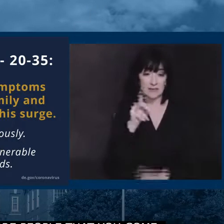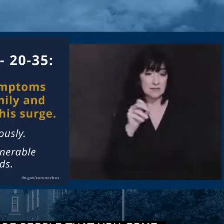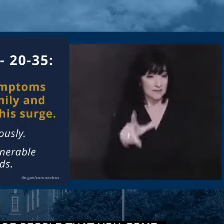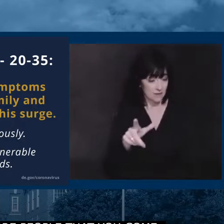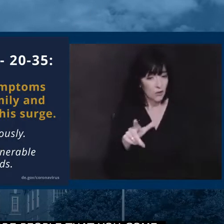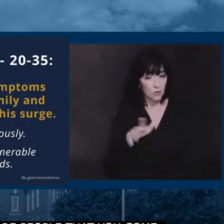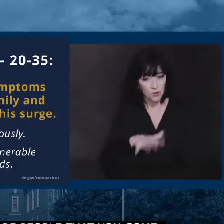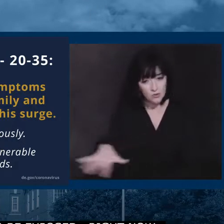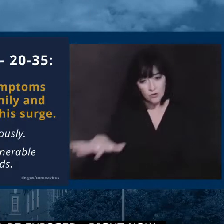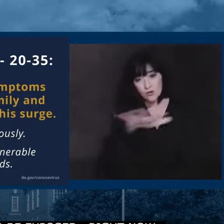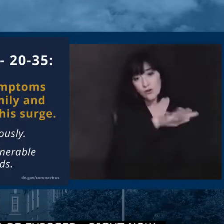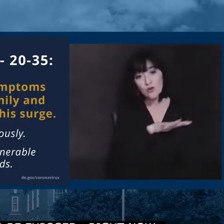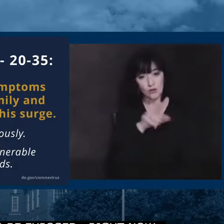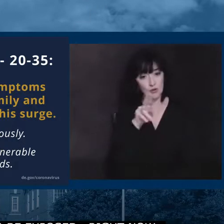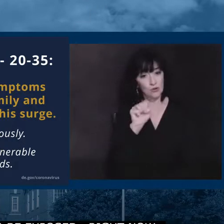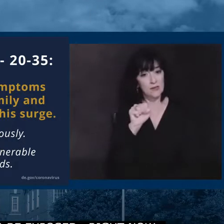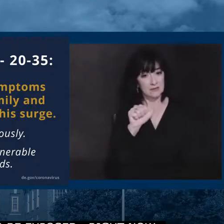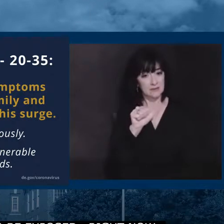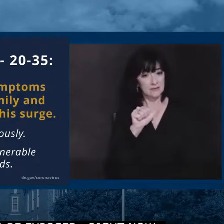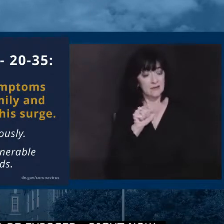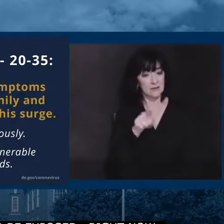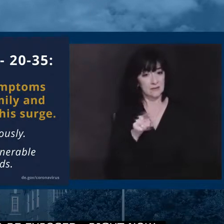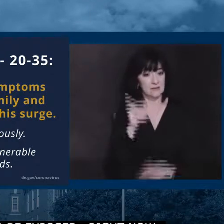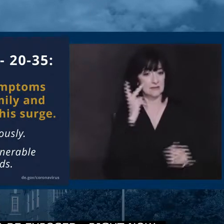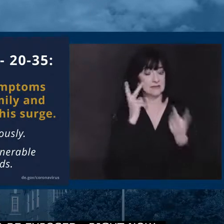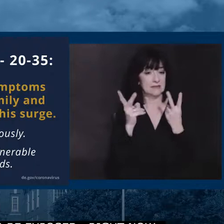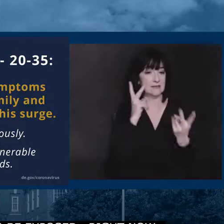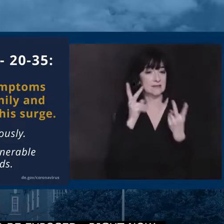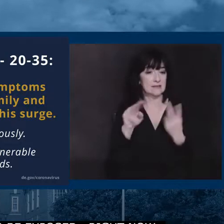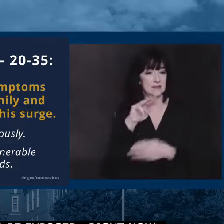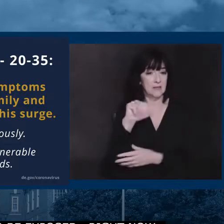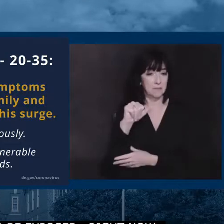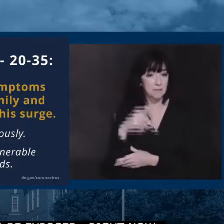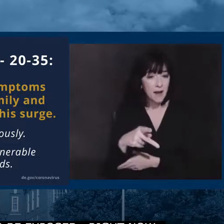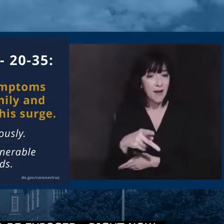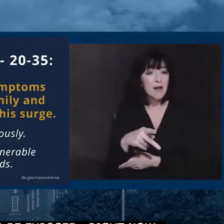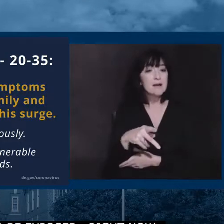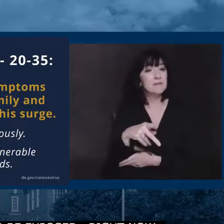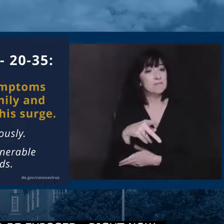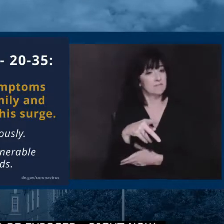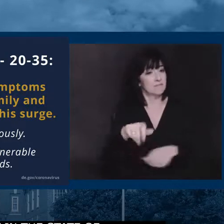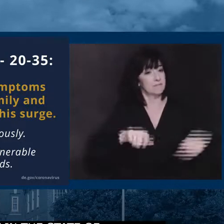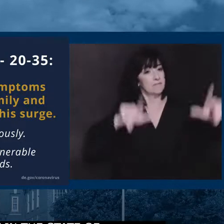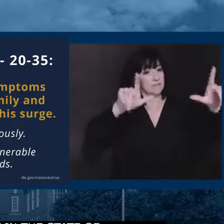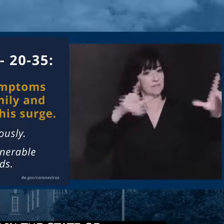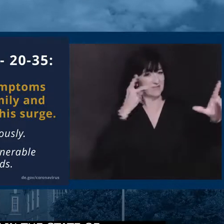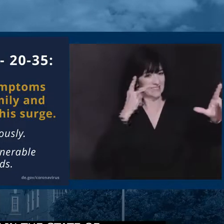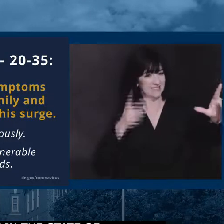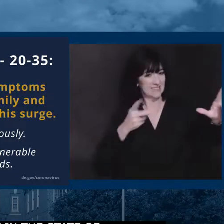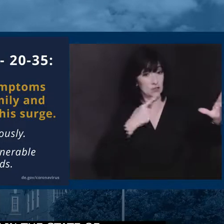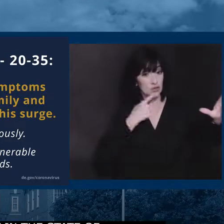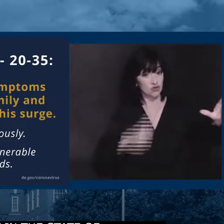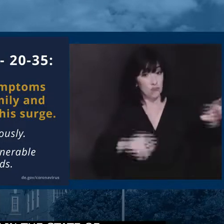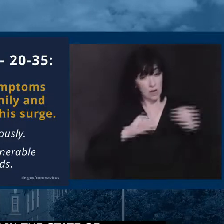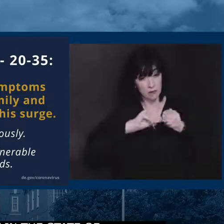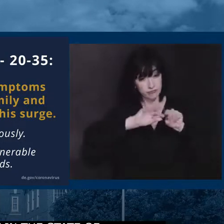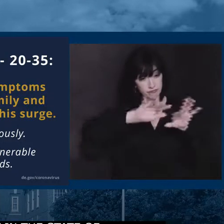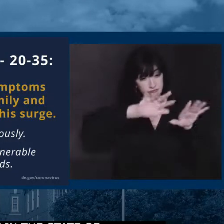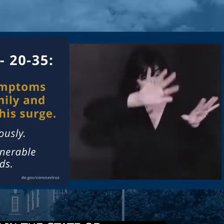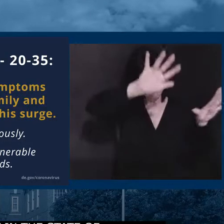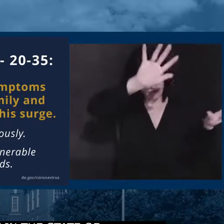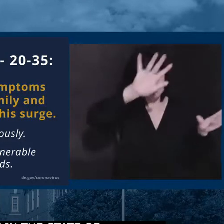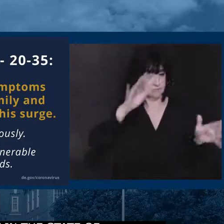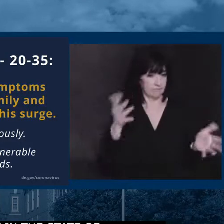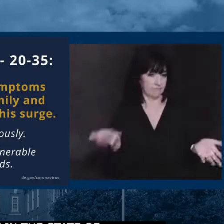see from our maps and all the red that was on the map just a couple slides